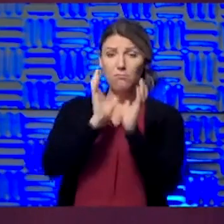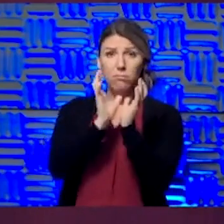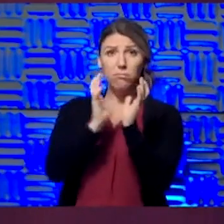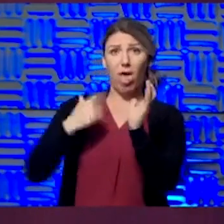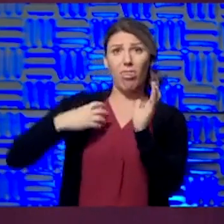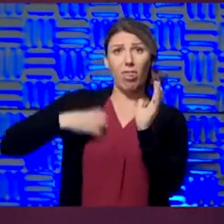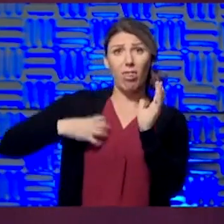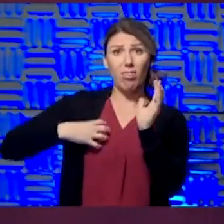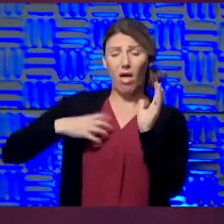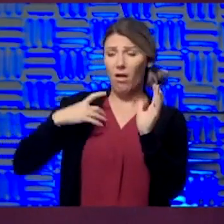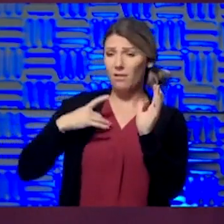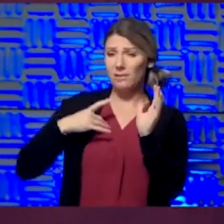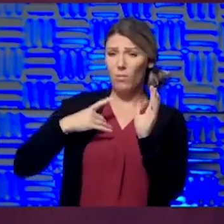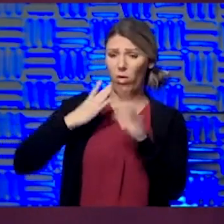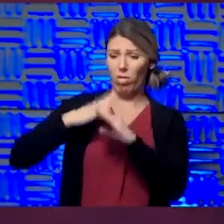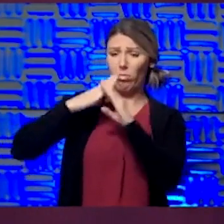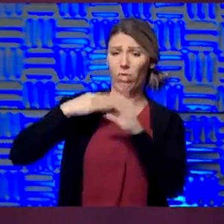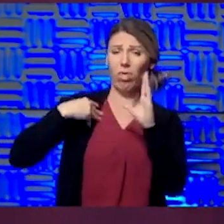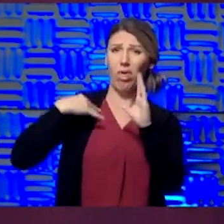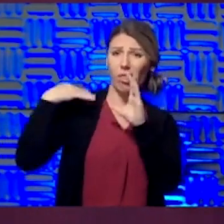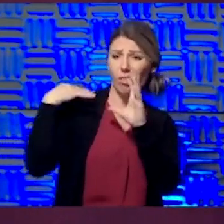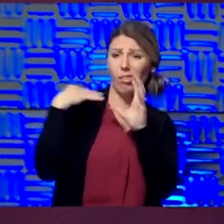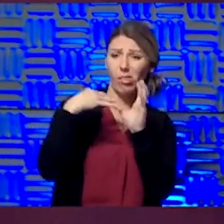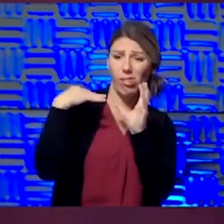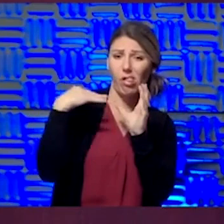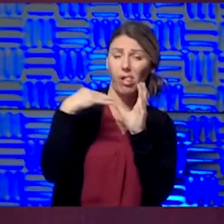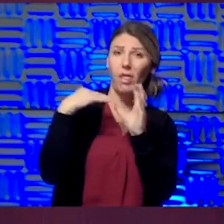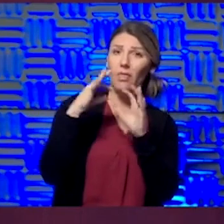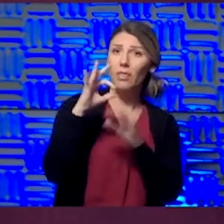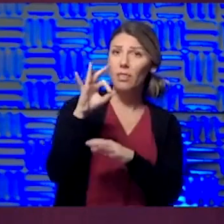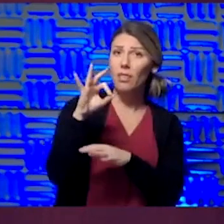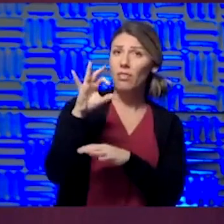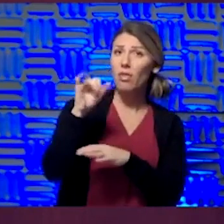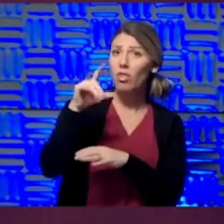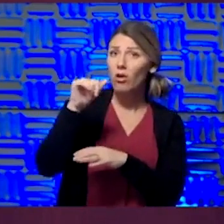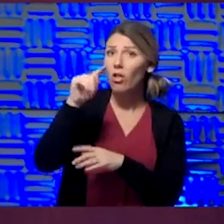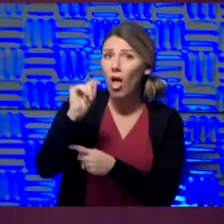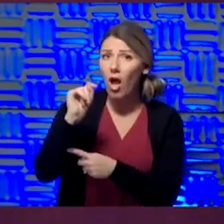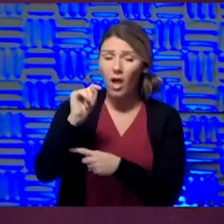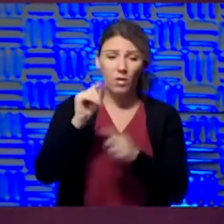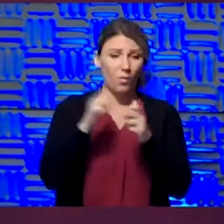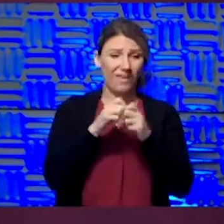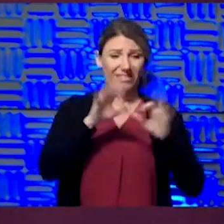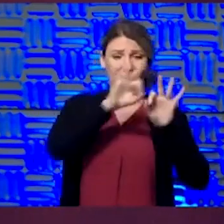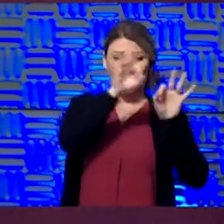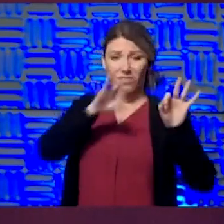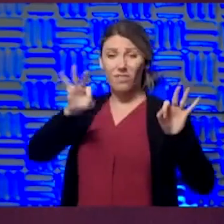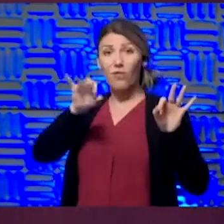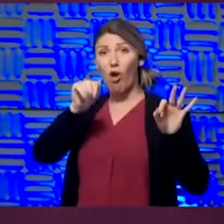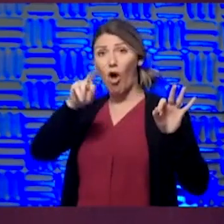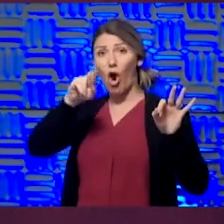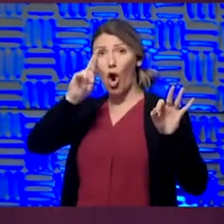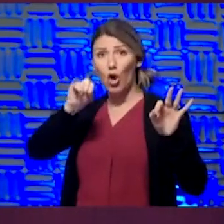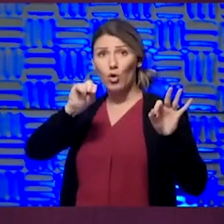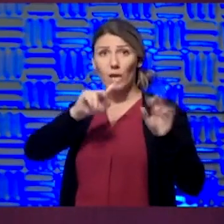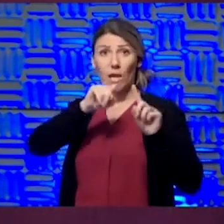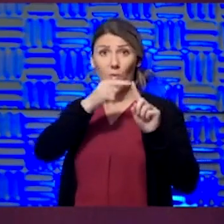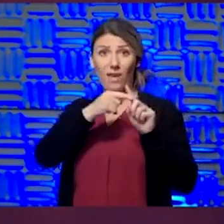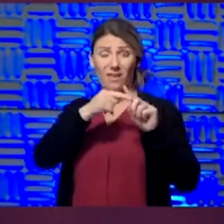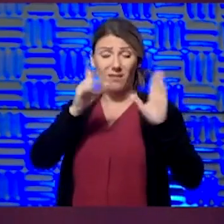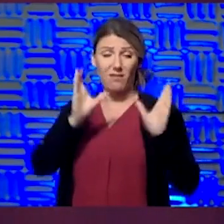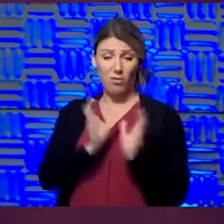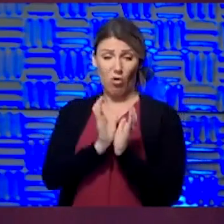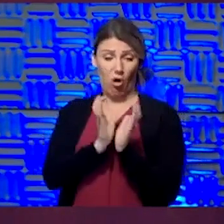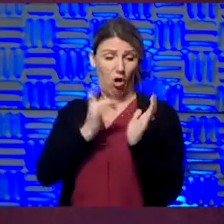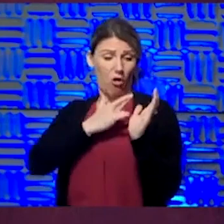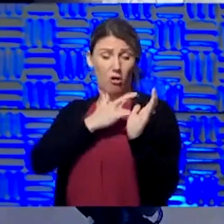those fatal clots in the arteries that are coming into the heart. Yeah, it can be